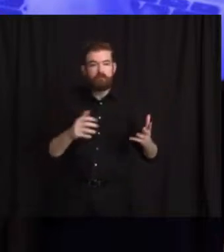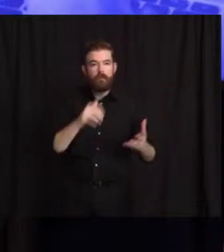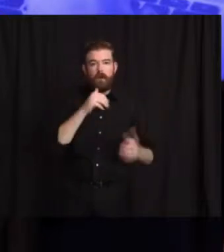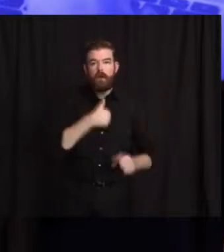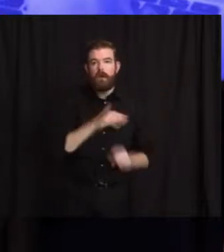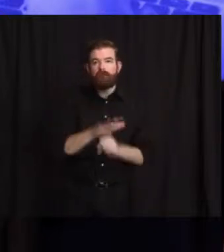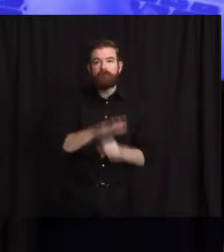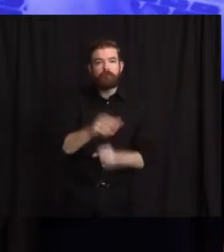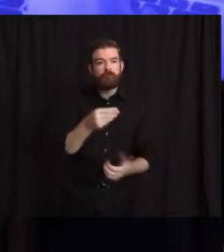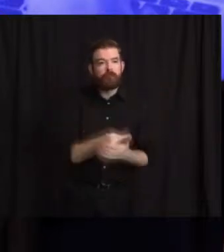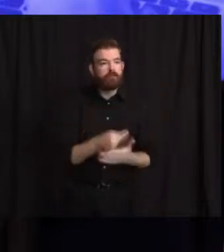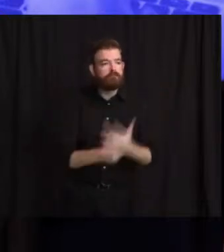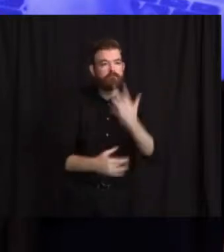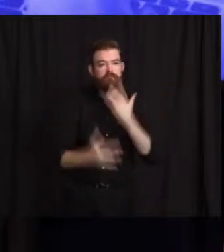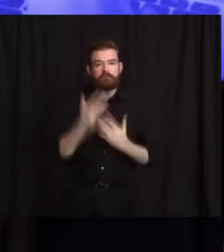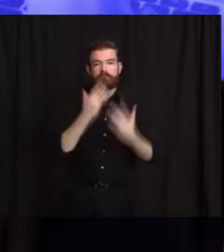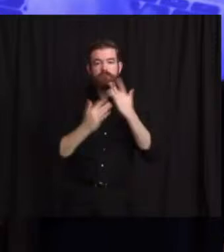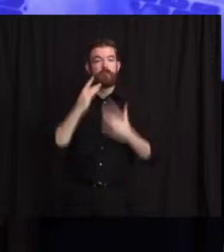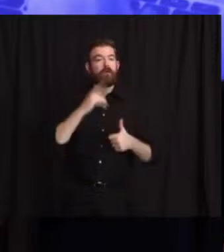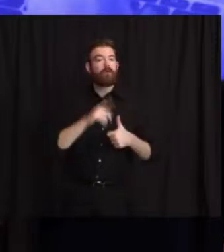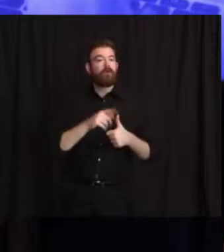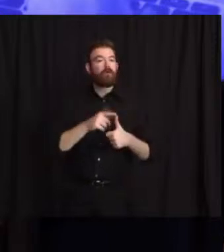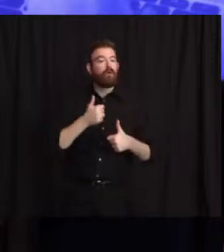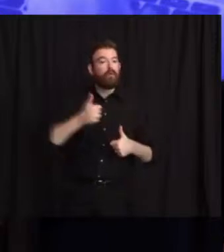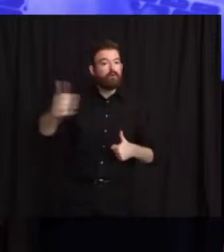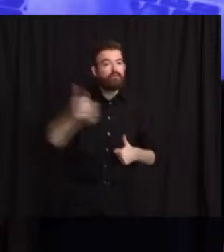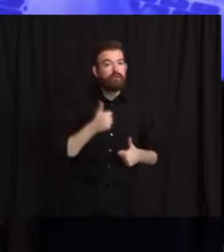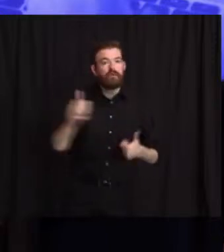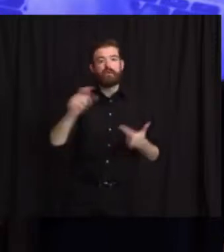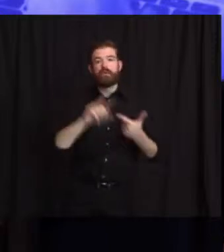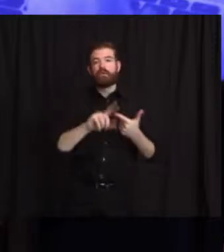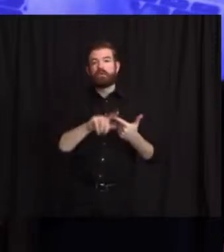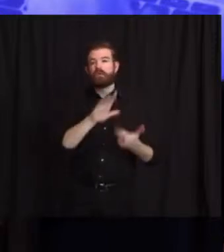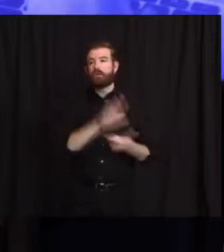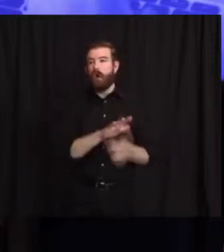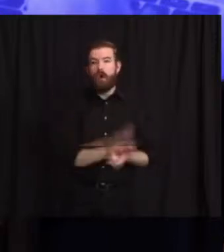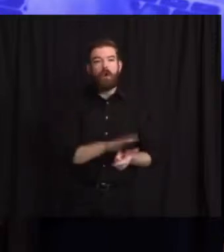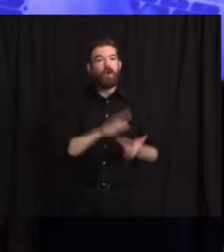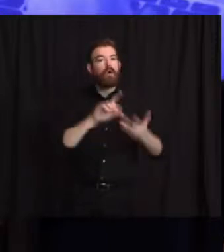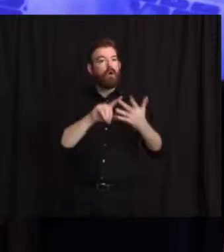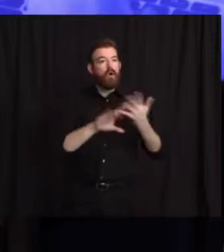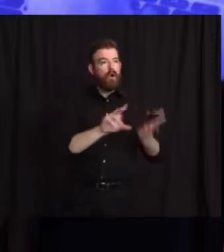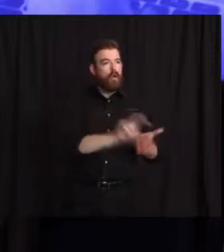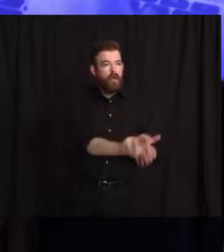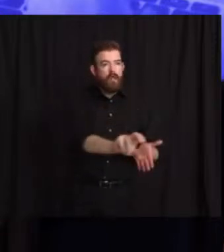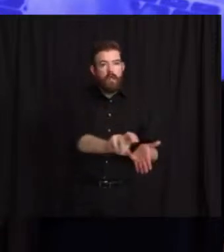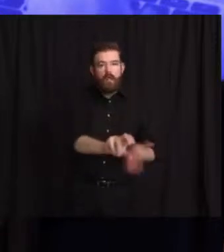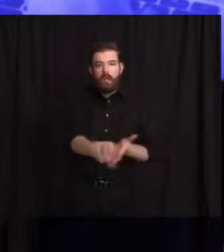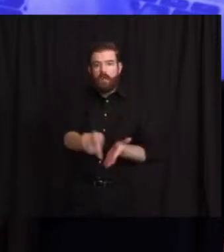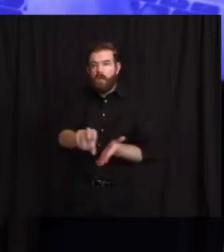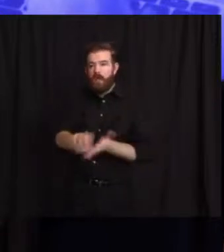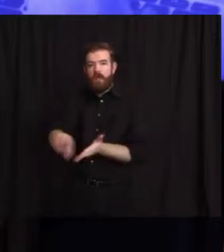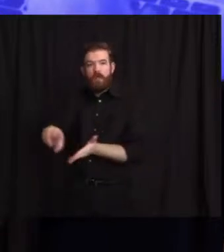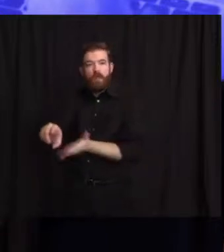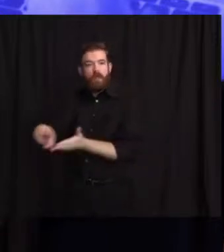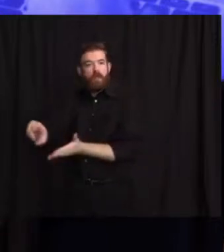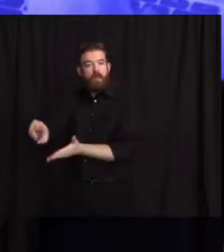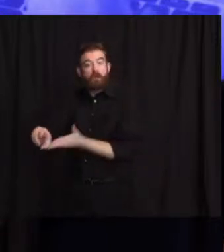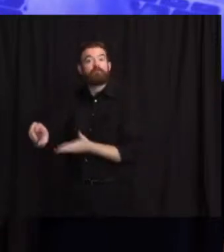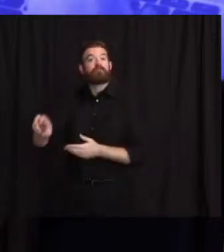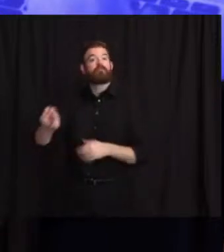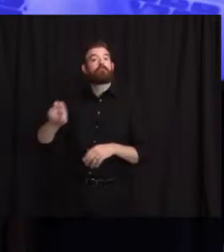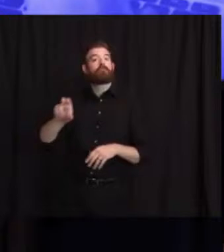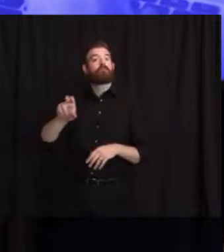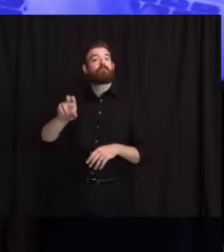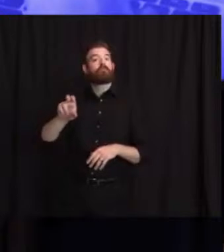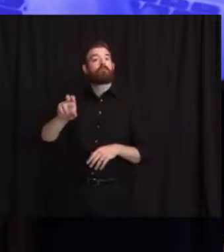them. And then COVID came along. The global pandemic it has sparked has halted this progress in its